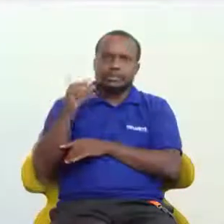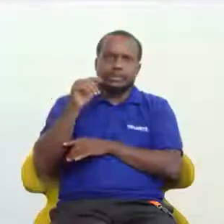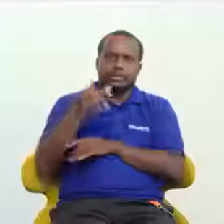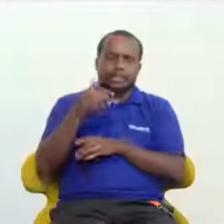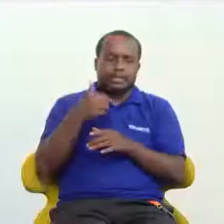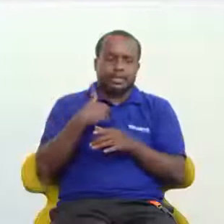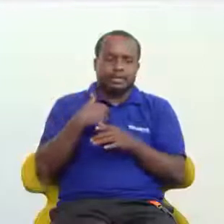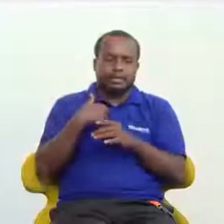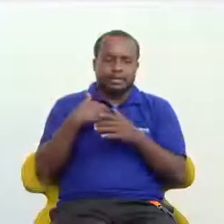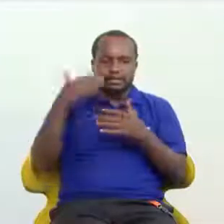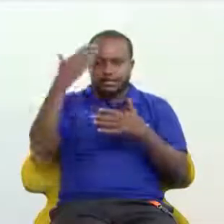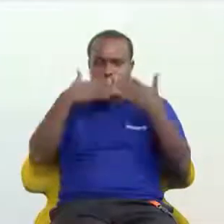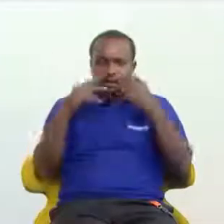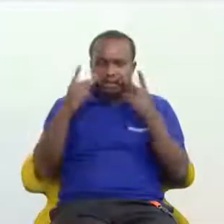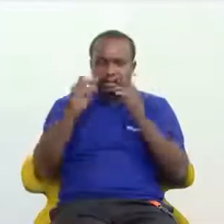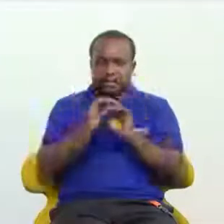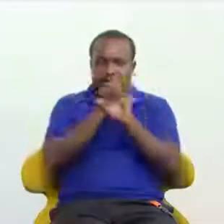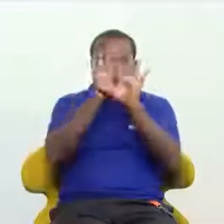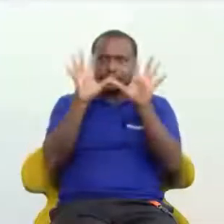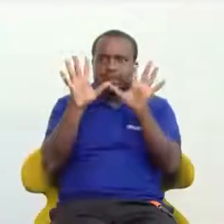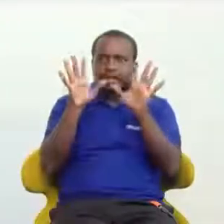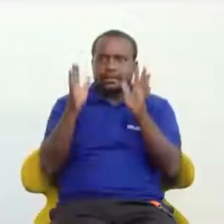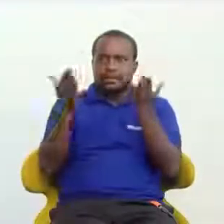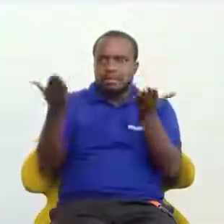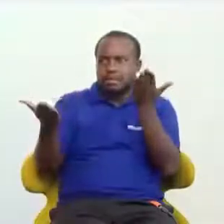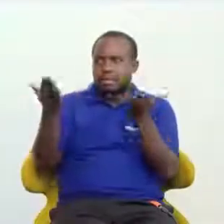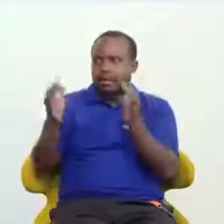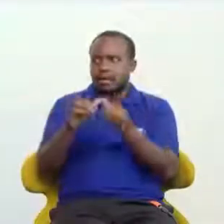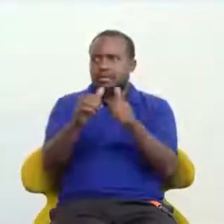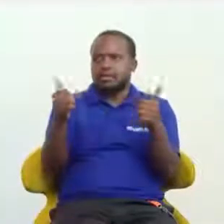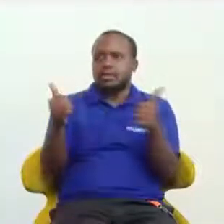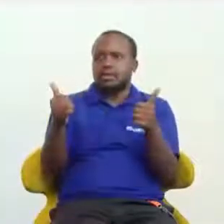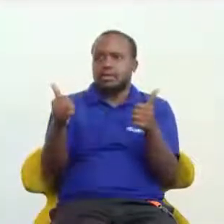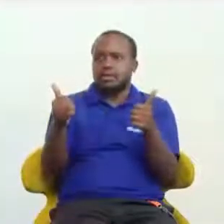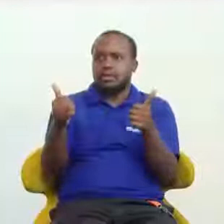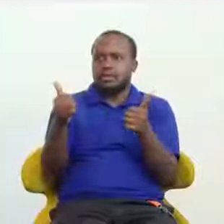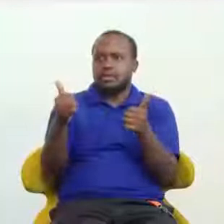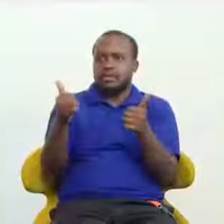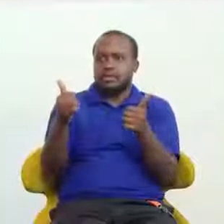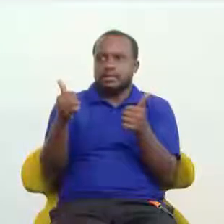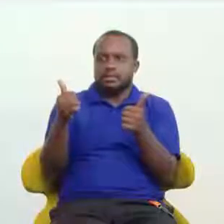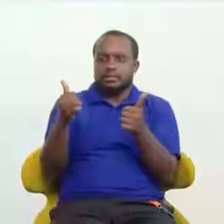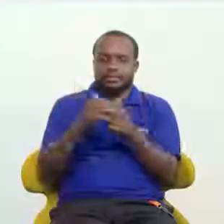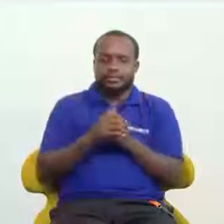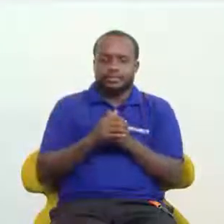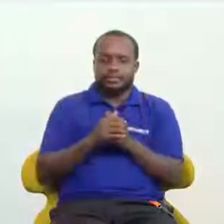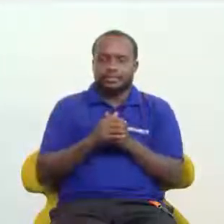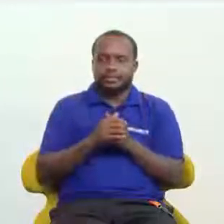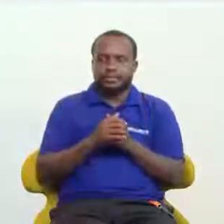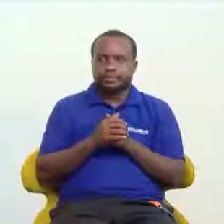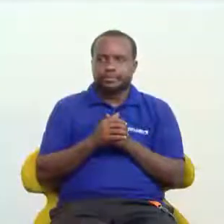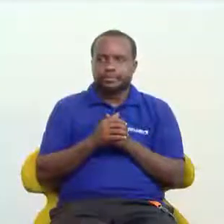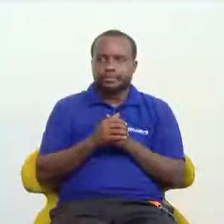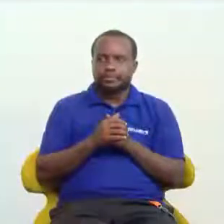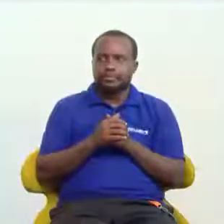better face detection, a more nuanced white balance, improved auto exposure, reduced stray light, and less blurry photos.